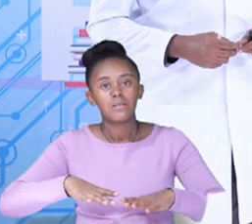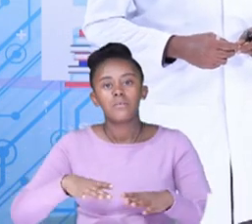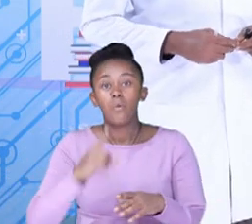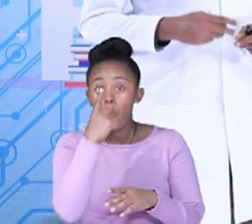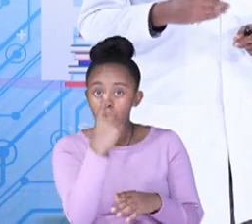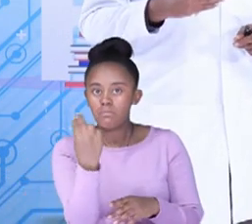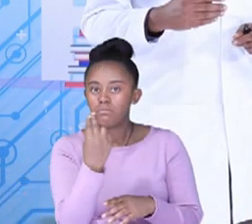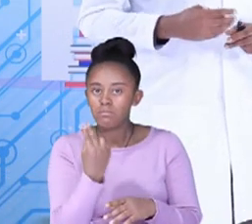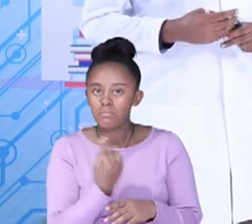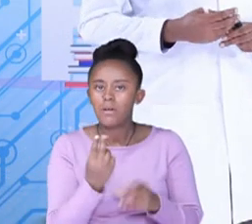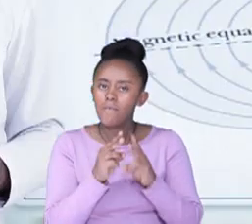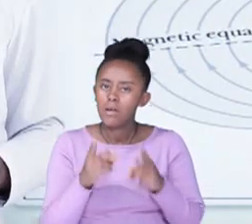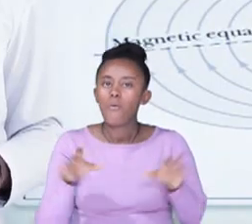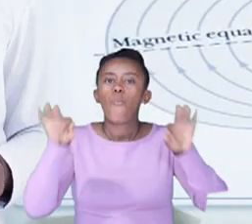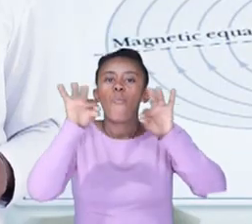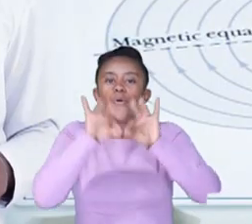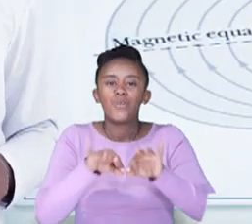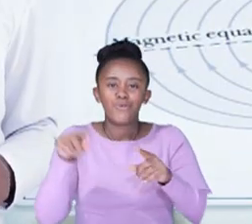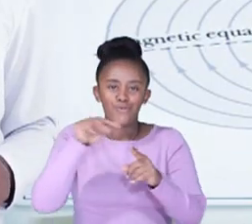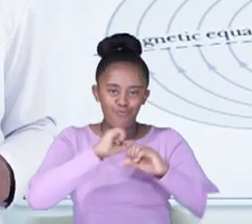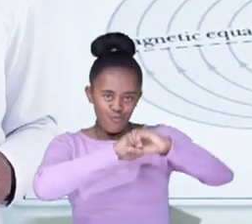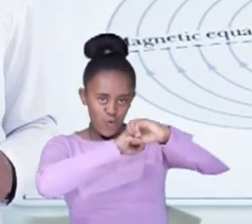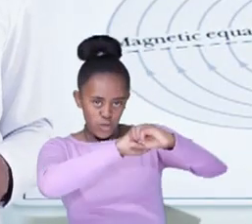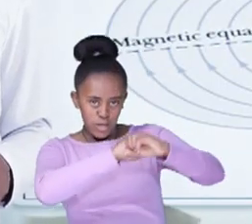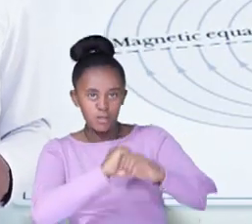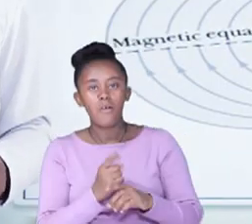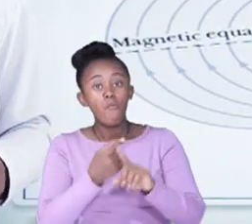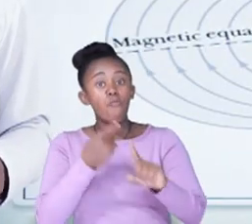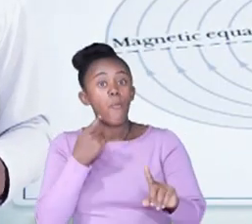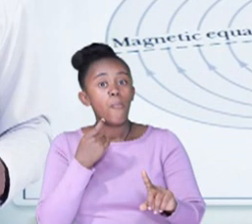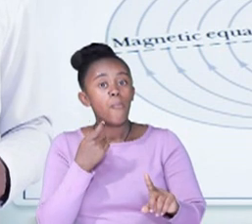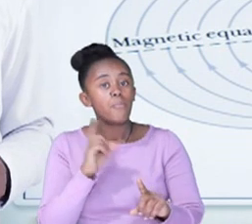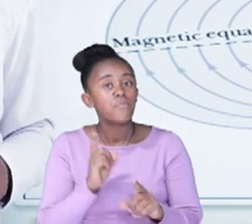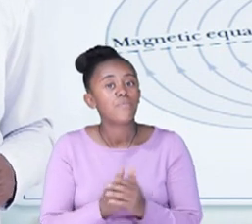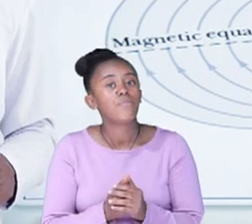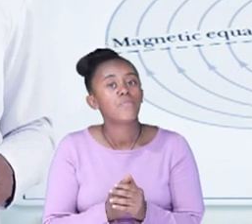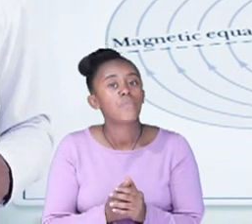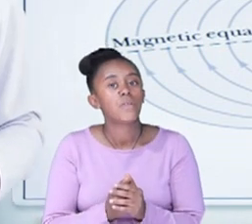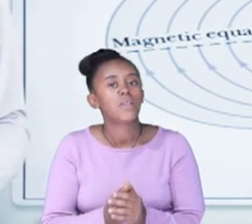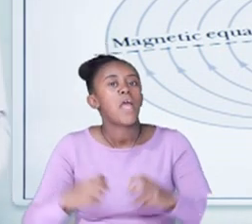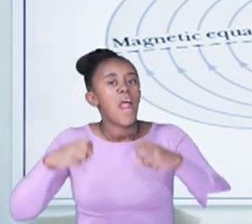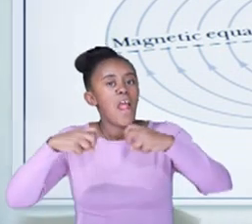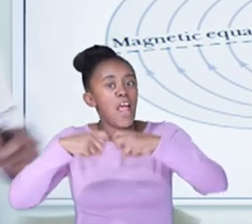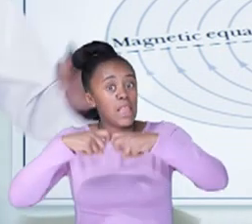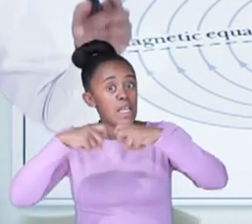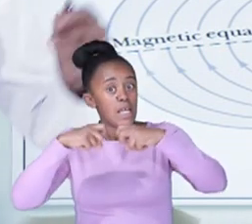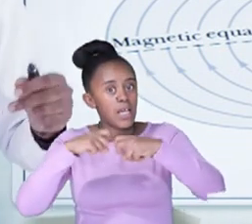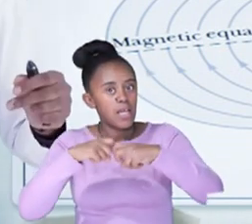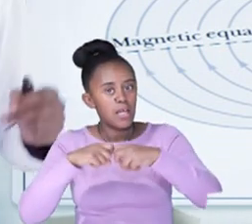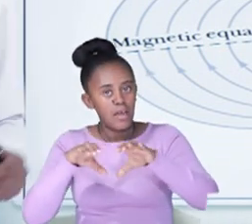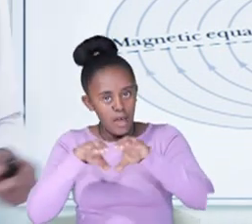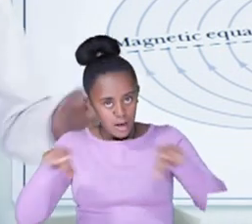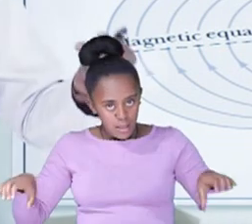is the one which is very important to protect Earth from electric current, which is blasted from